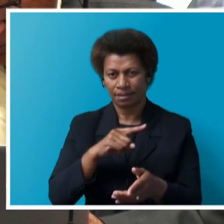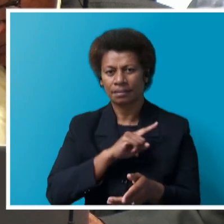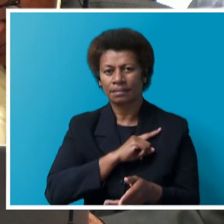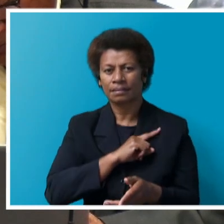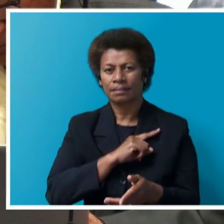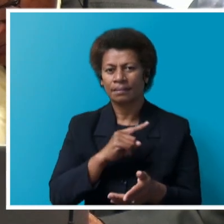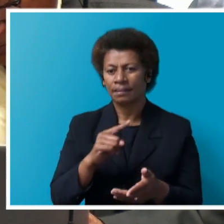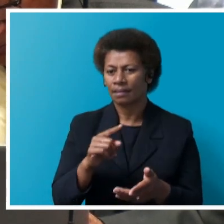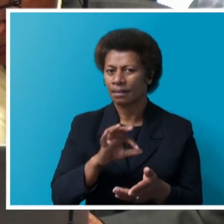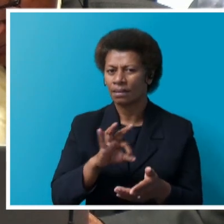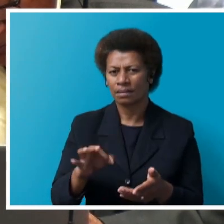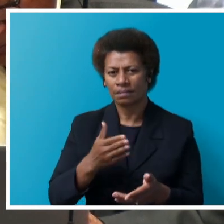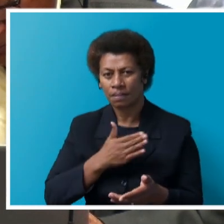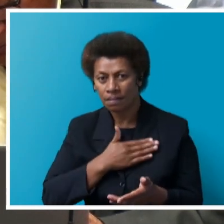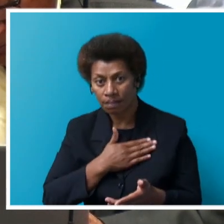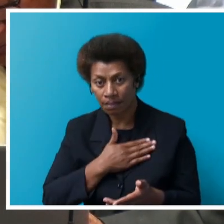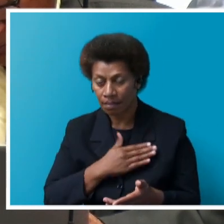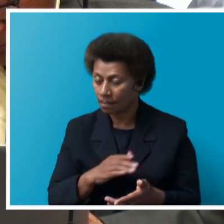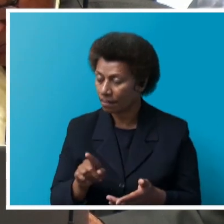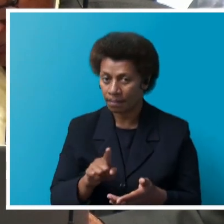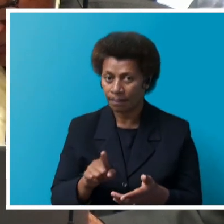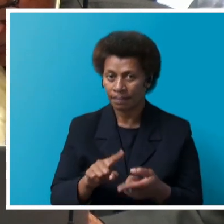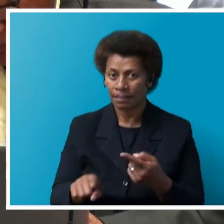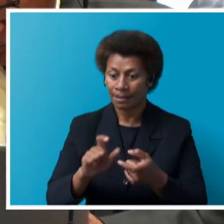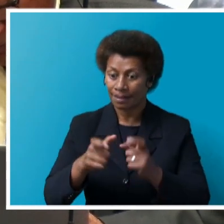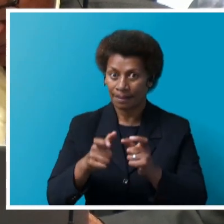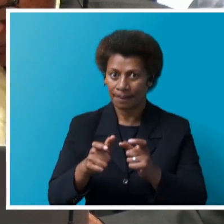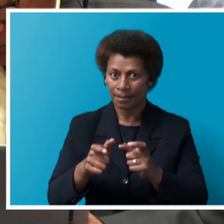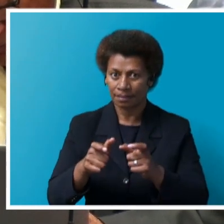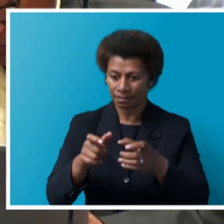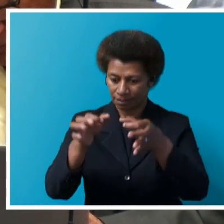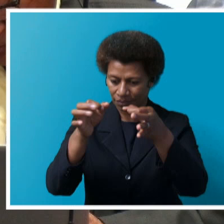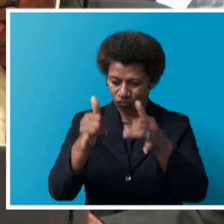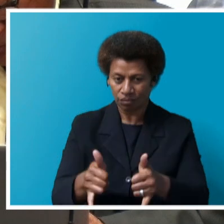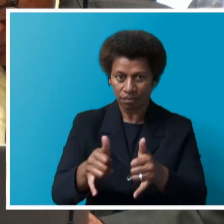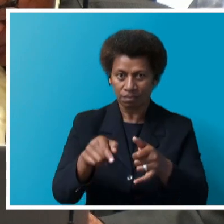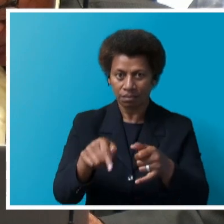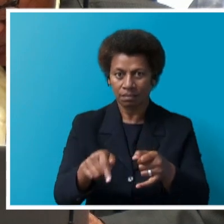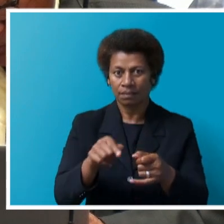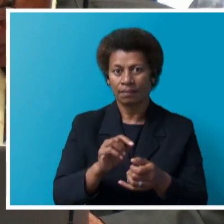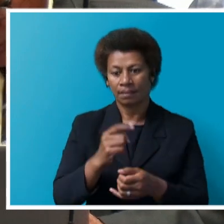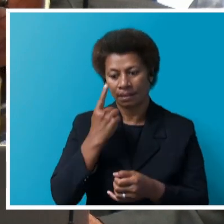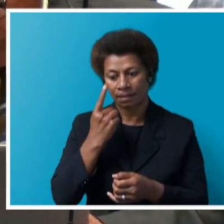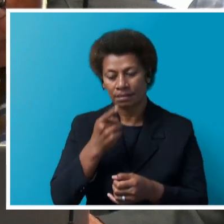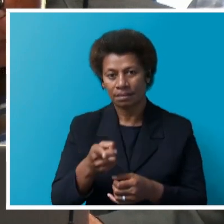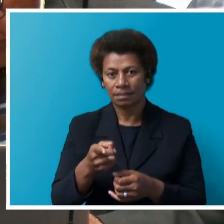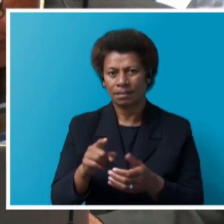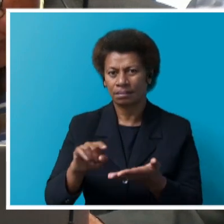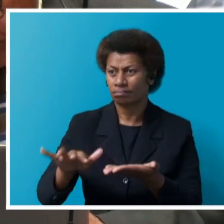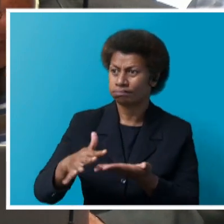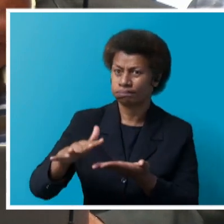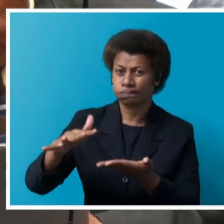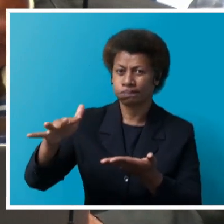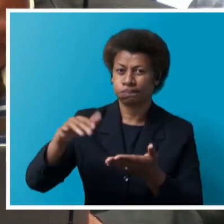as charity, but as climate justice. We must secure investment that drive emissions reduction while